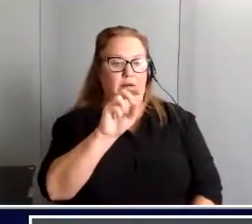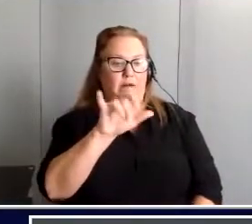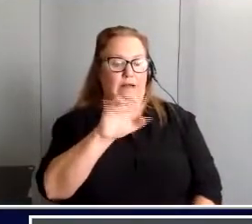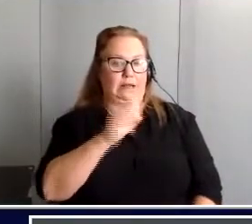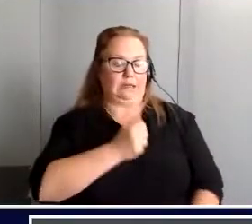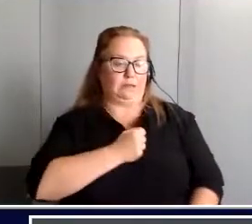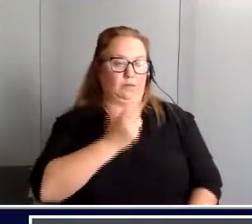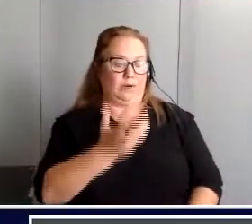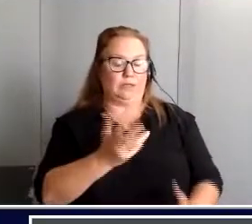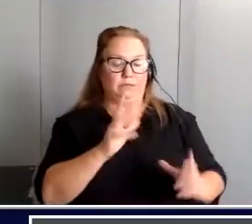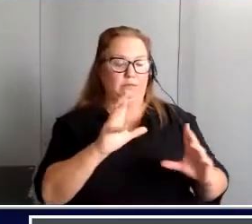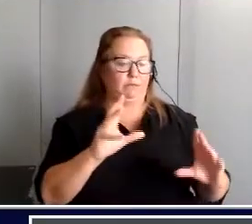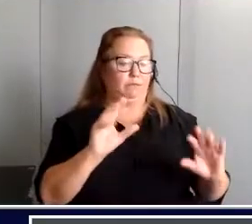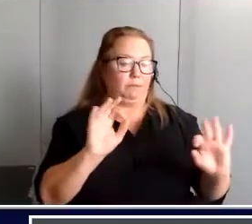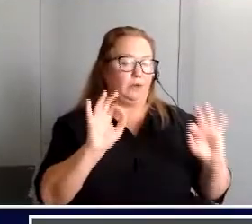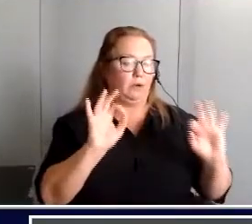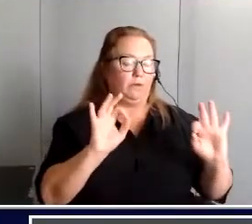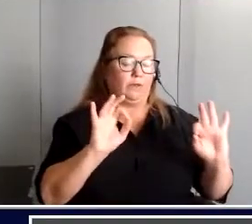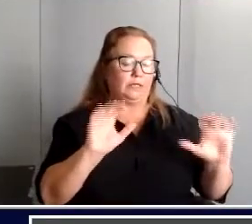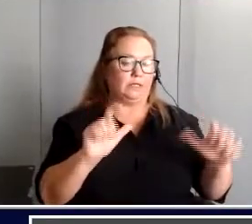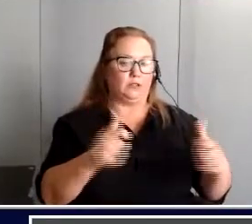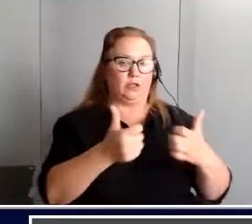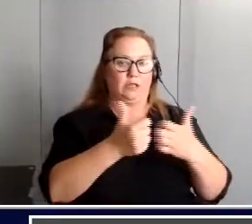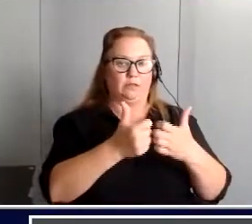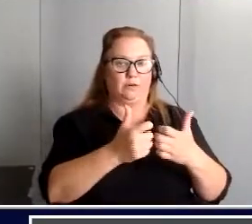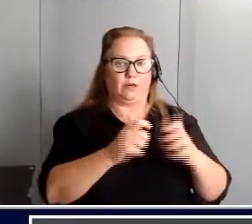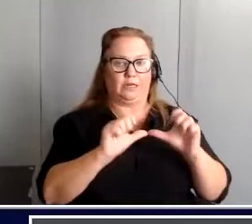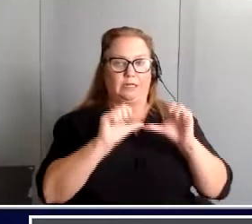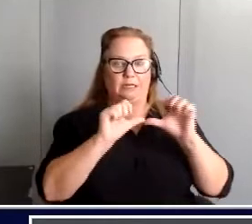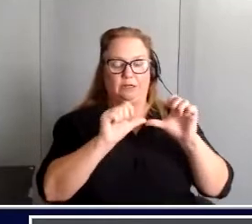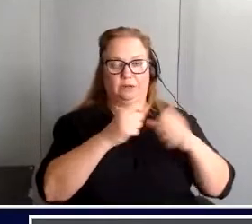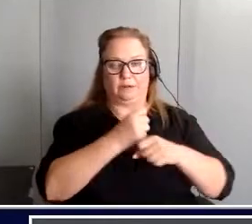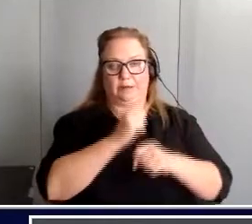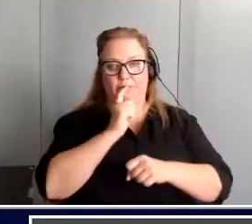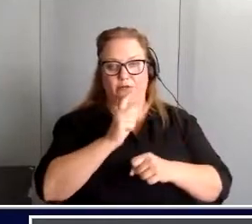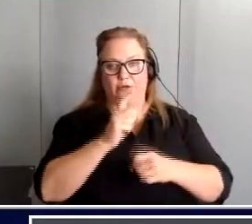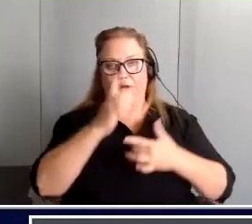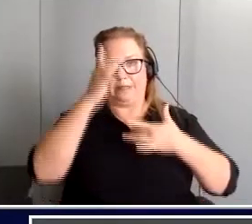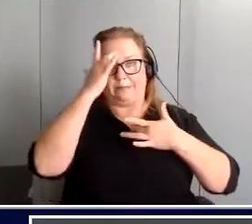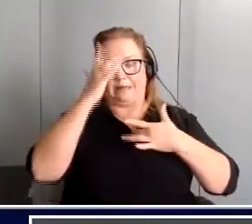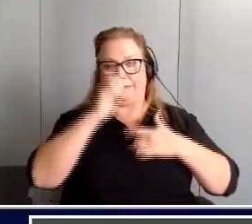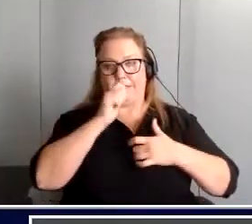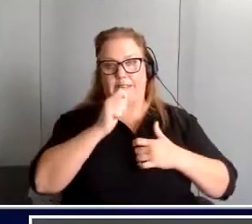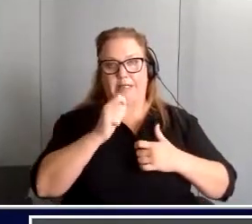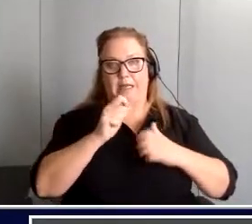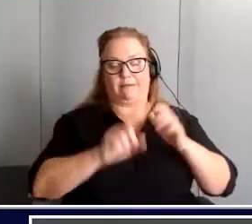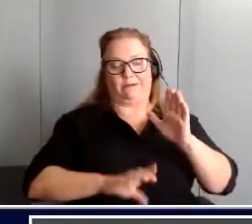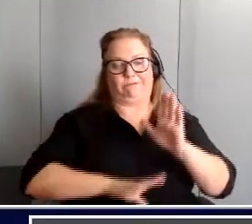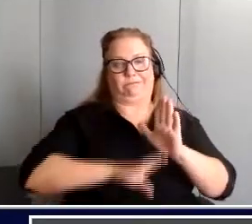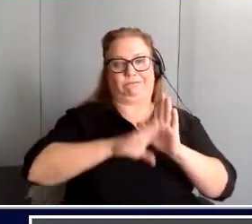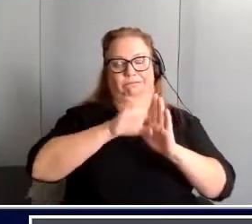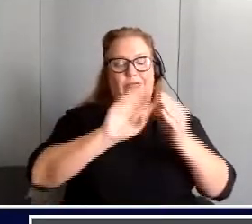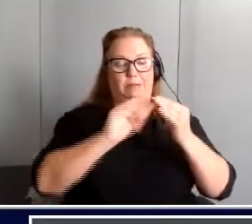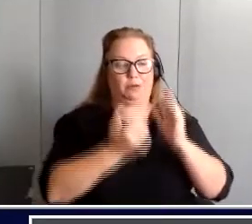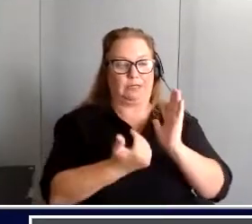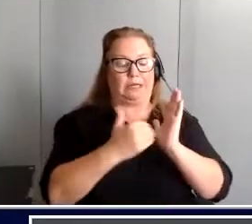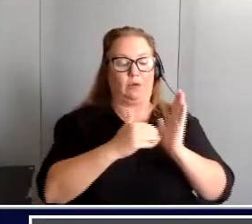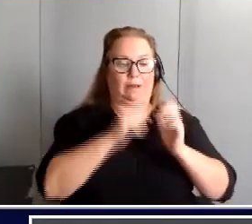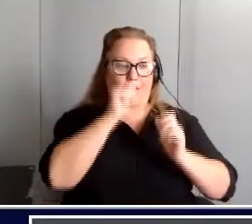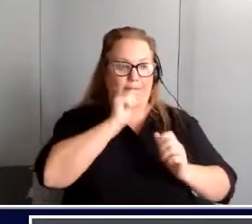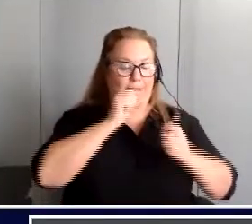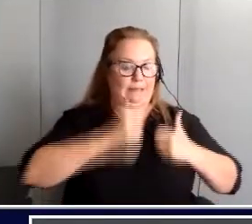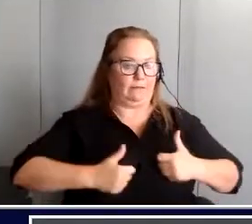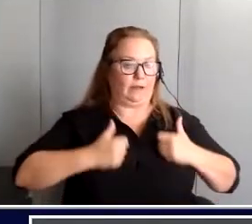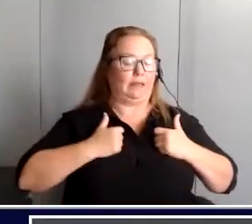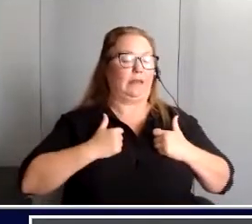is that that's one of the big challenges if we're really going to continue to make sure that the pandemic doesn't have a resurgence. We have to live with it, we have to coexist